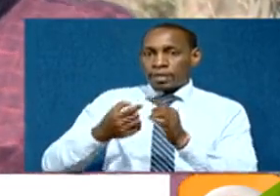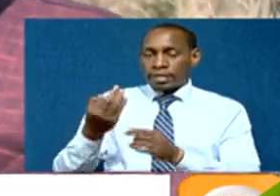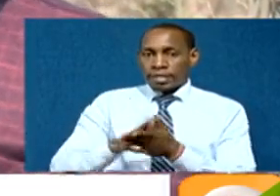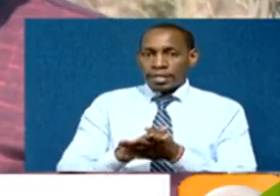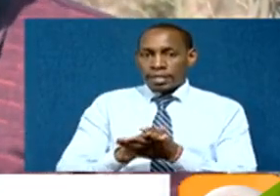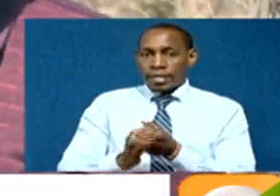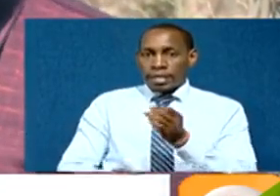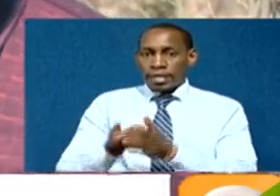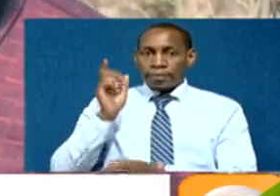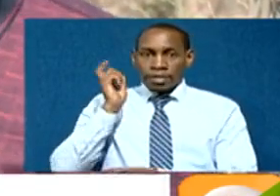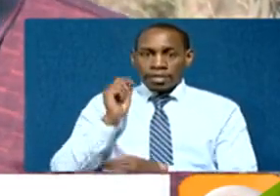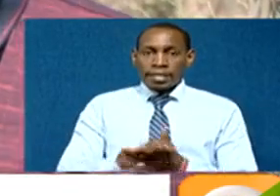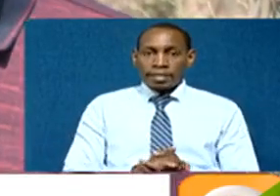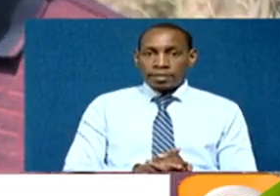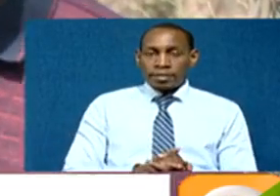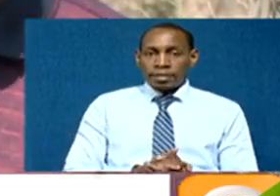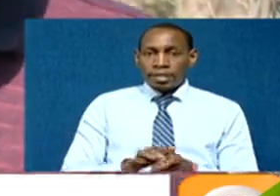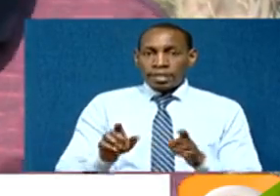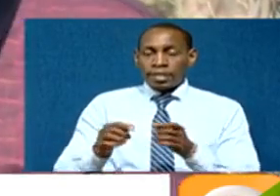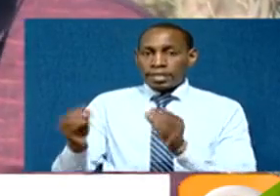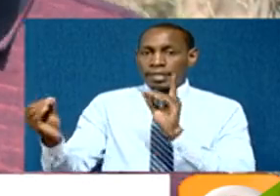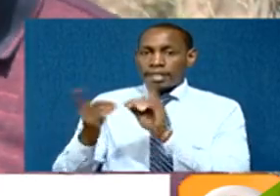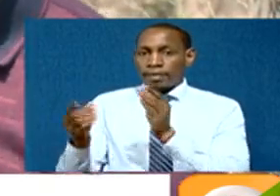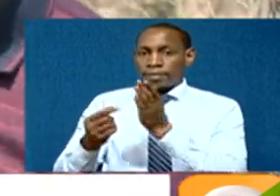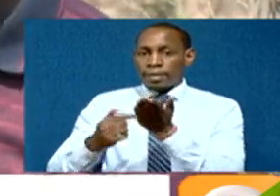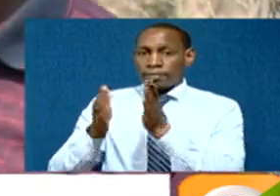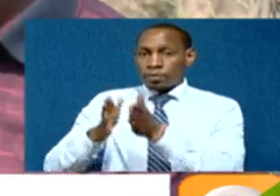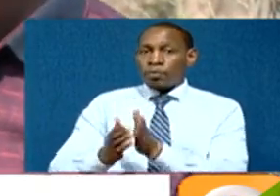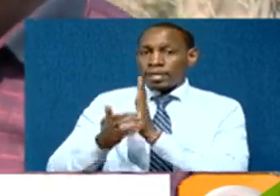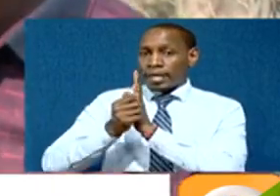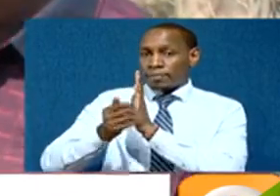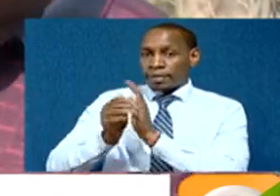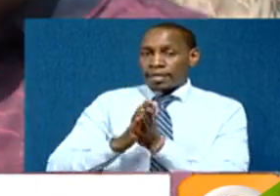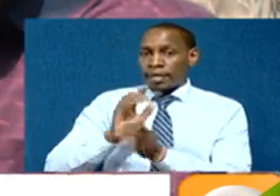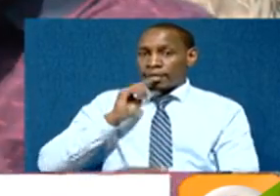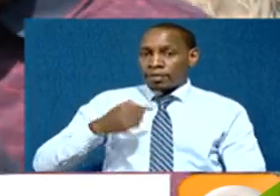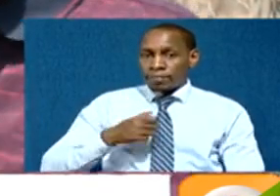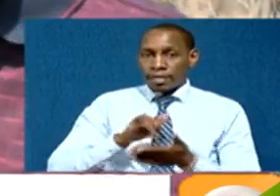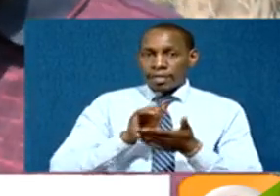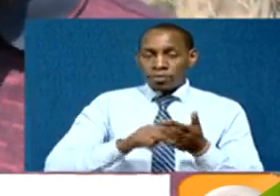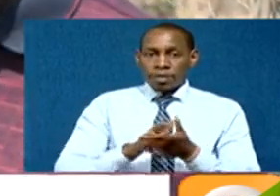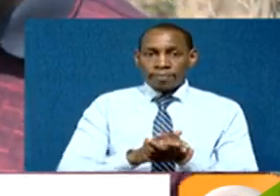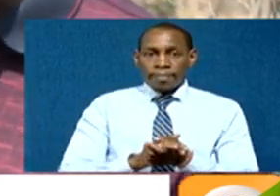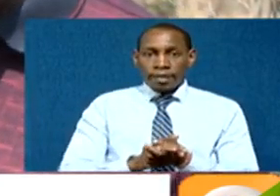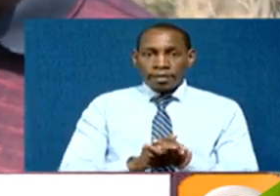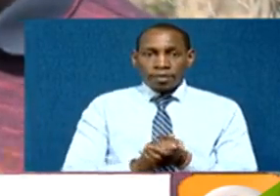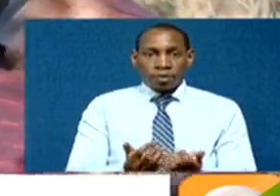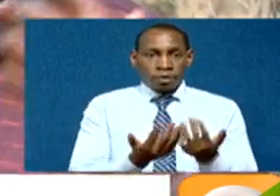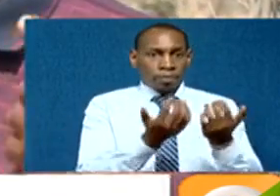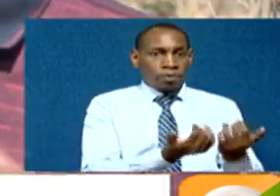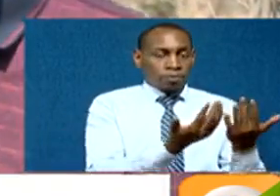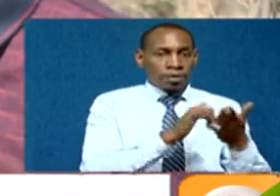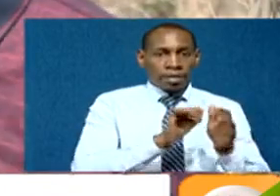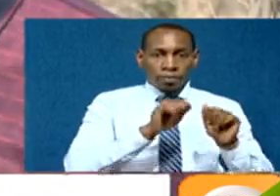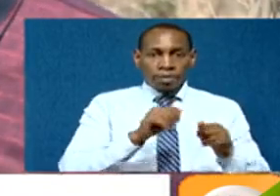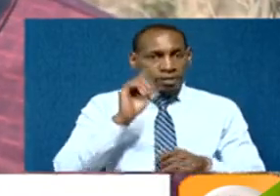eggs and fertilized eggs. When I got a mzungu, who was an expert of that, he told me, look up on a bushy place, where it can think